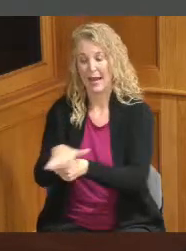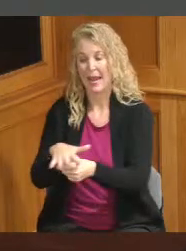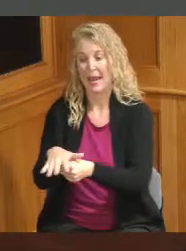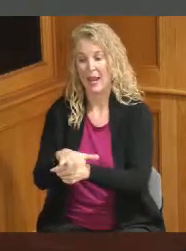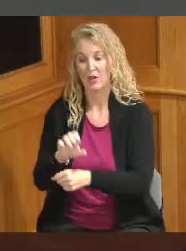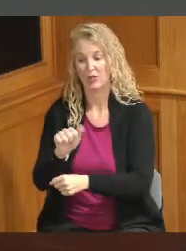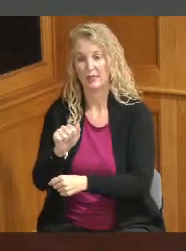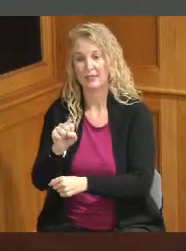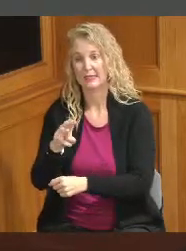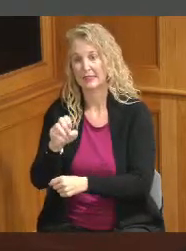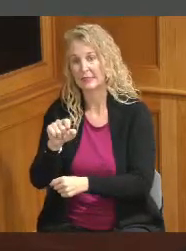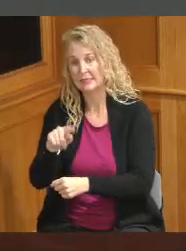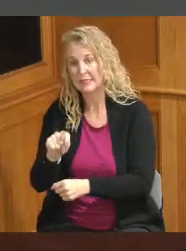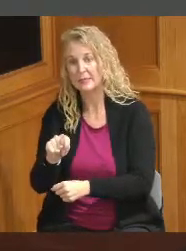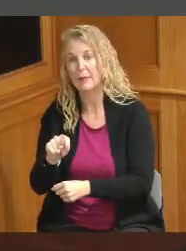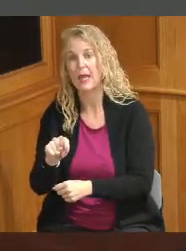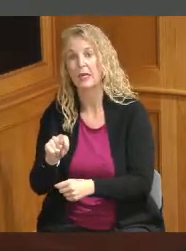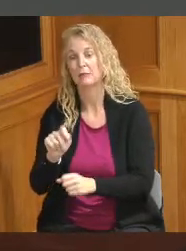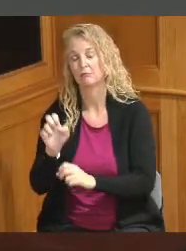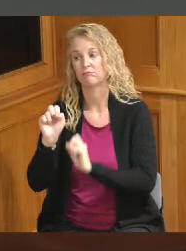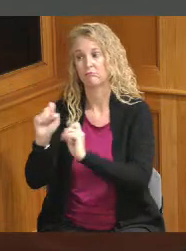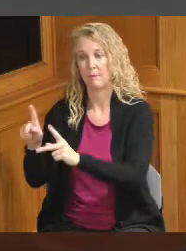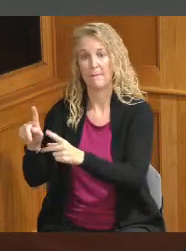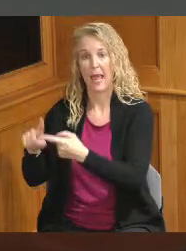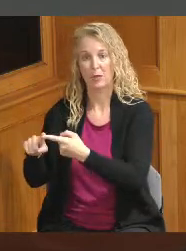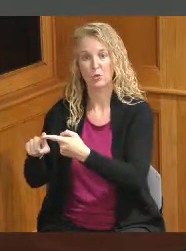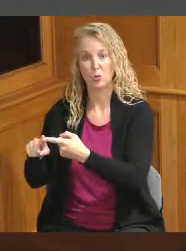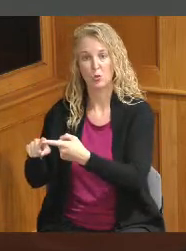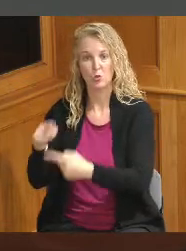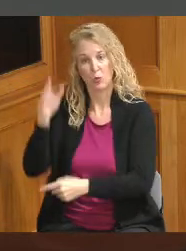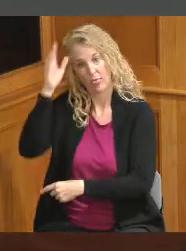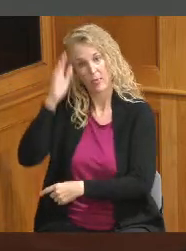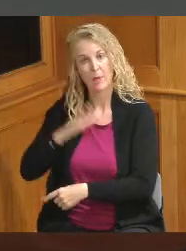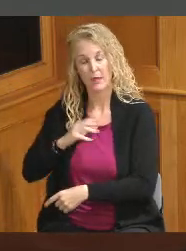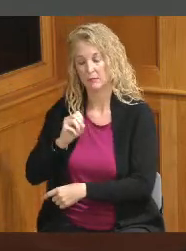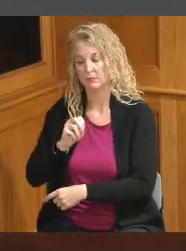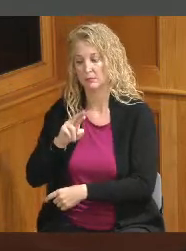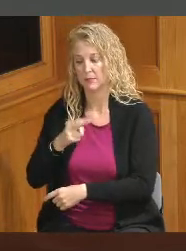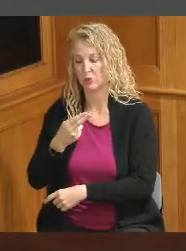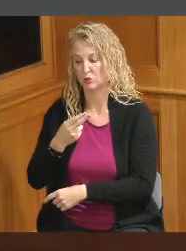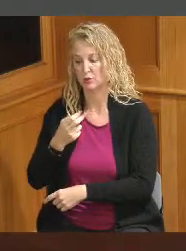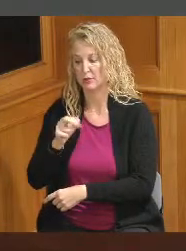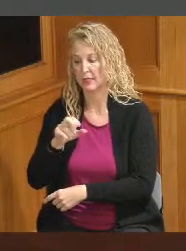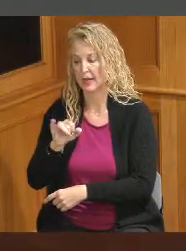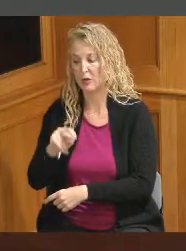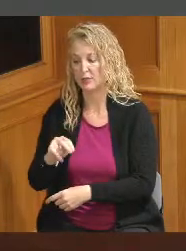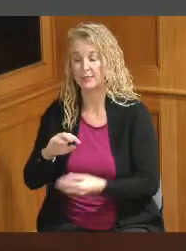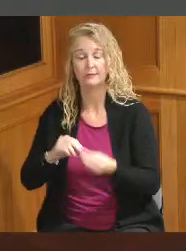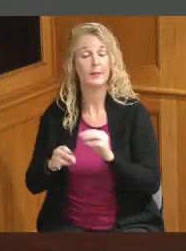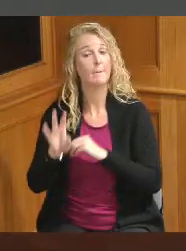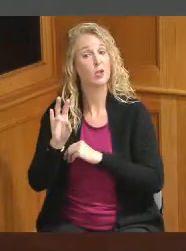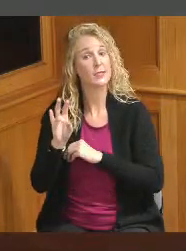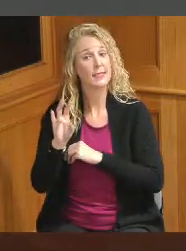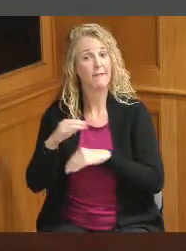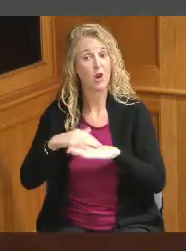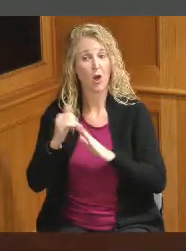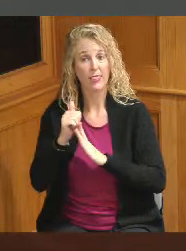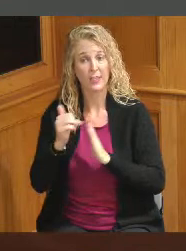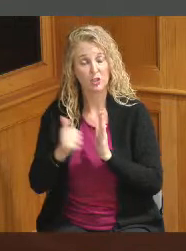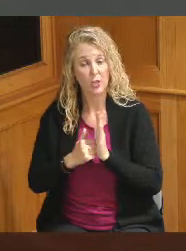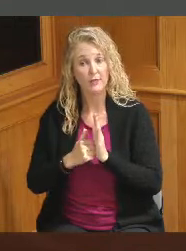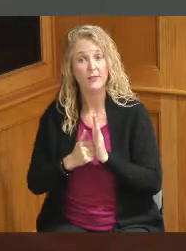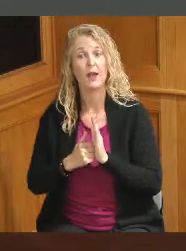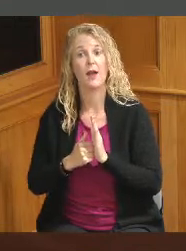an easement right-of-way, being recommended to receive for the record. Item number 7 on your agenda